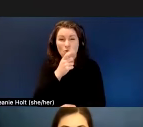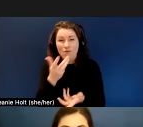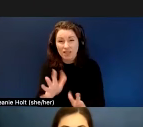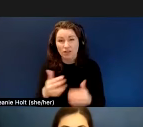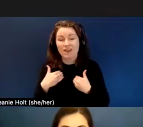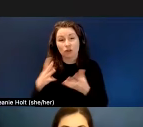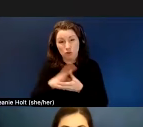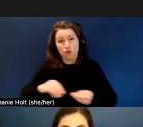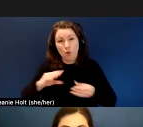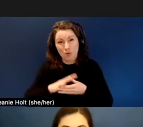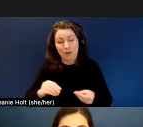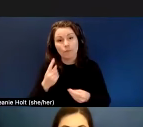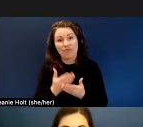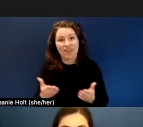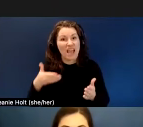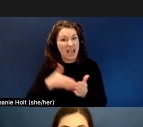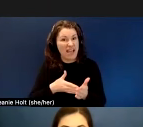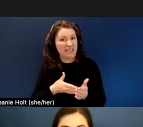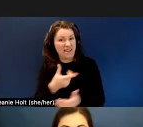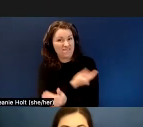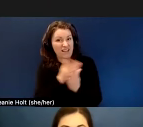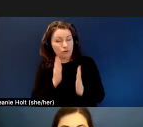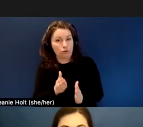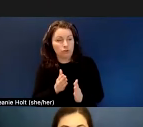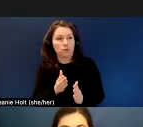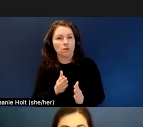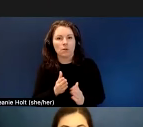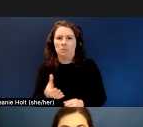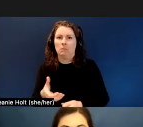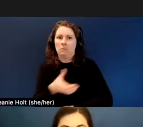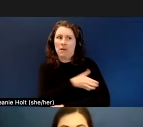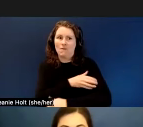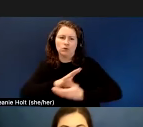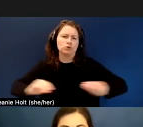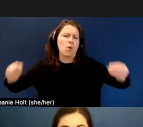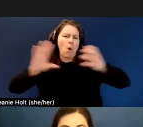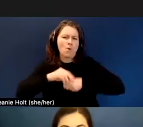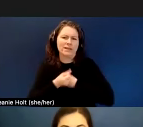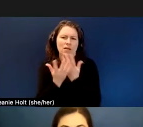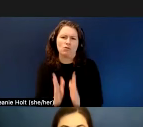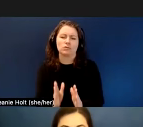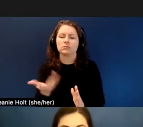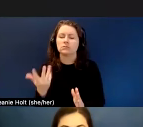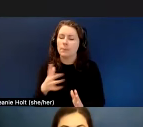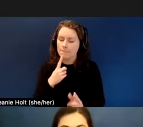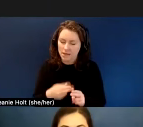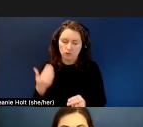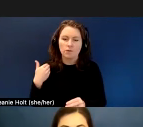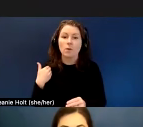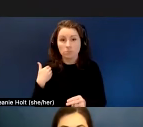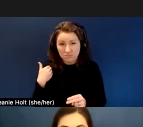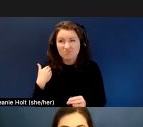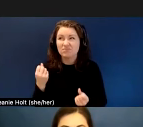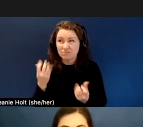tell. One thing we see from anti-vaxxers is that they are very powerful storytellers. And as I mentioned earlier, there are a lot